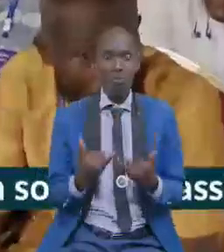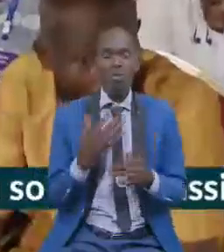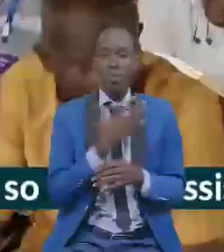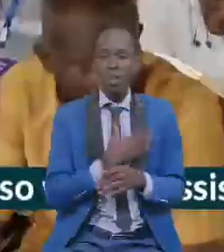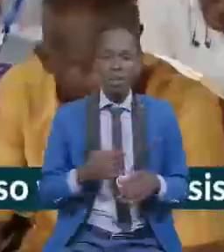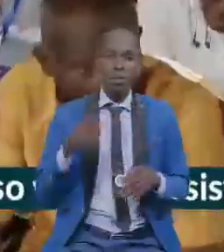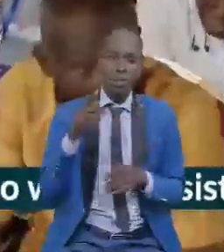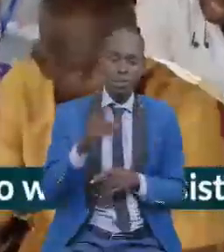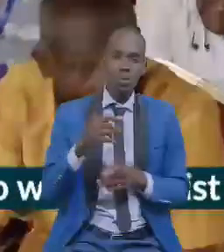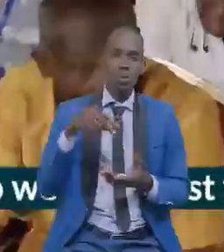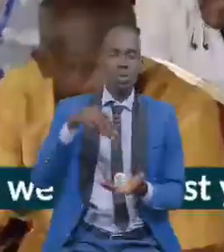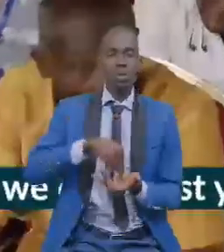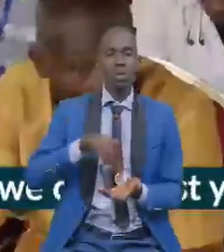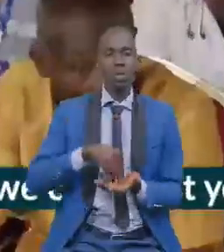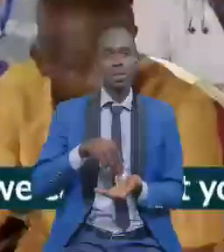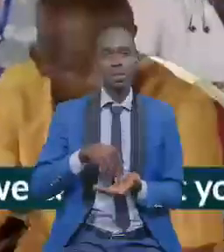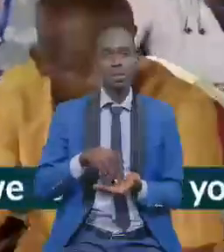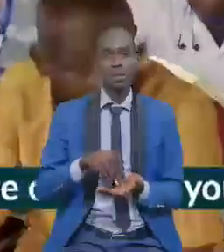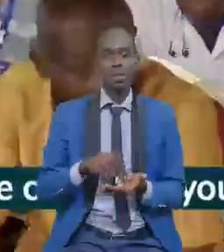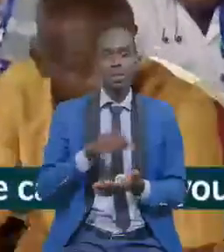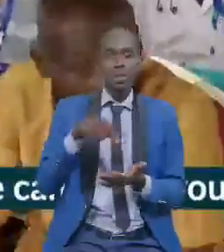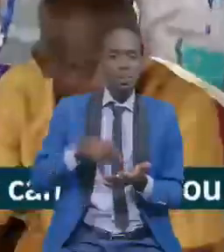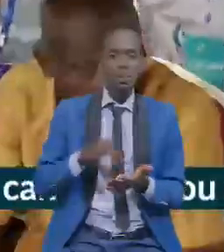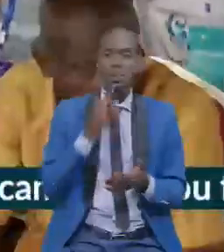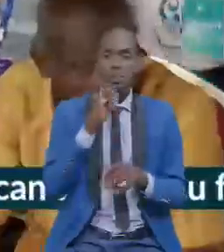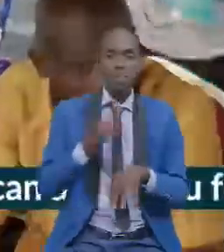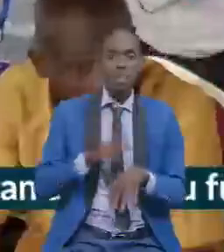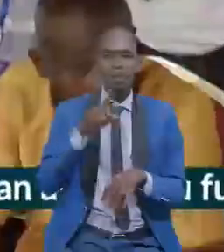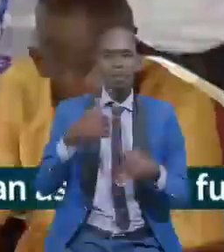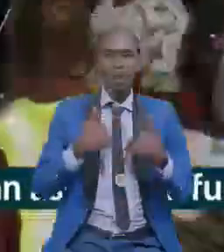now. This is the hour you've been waiting for.